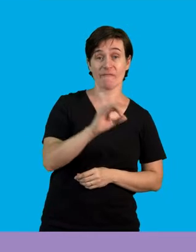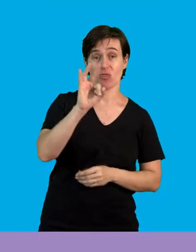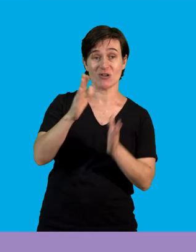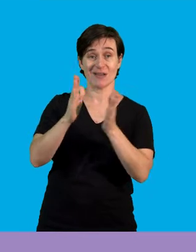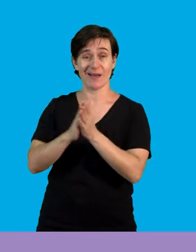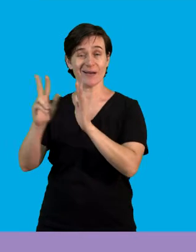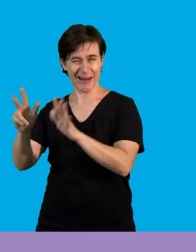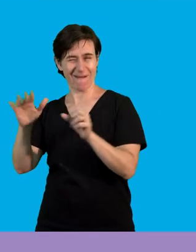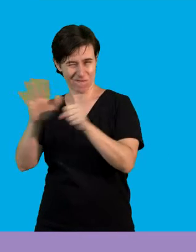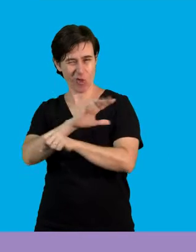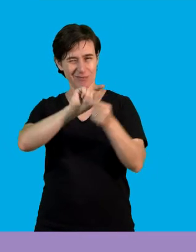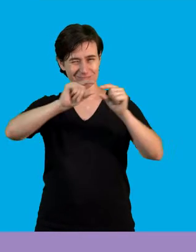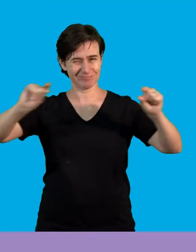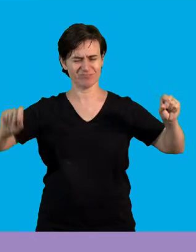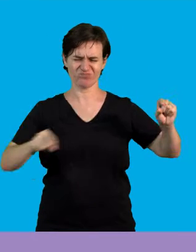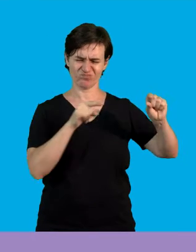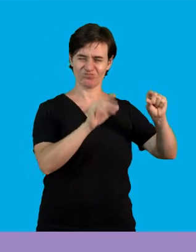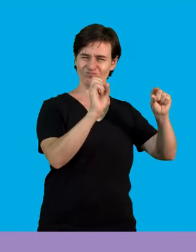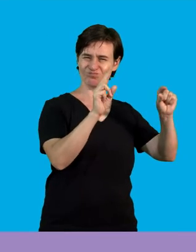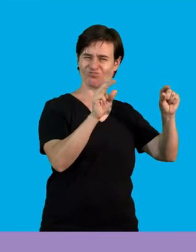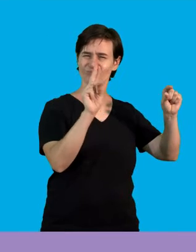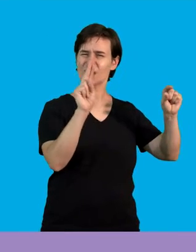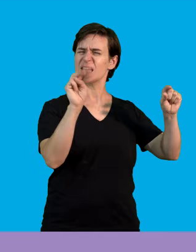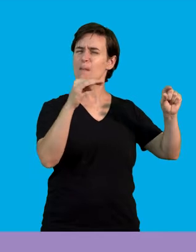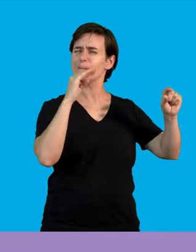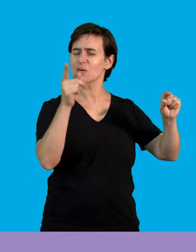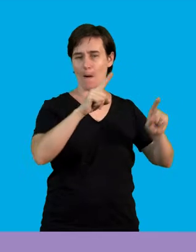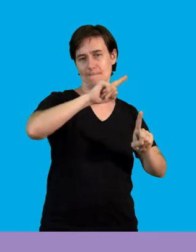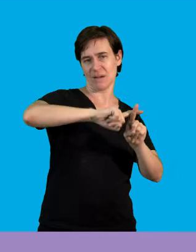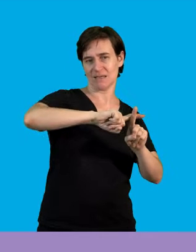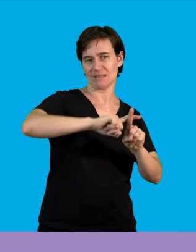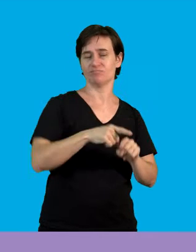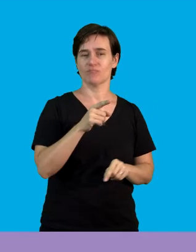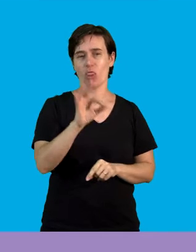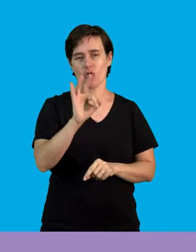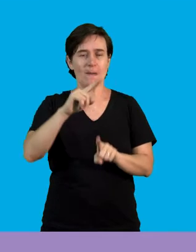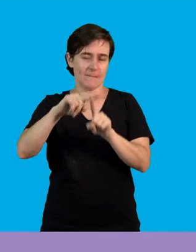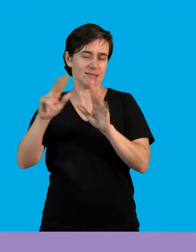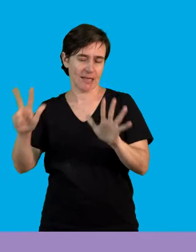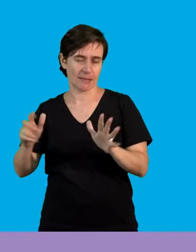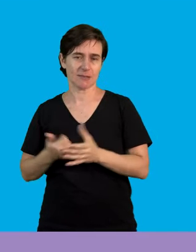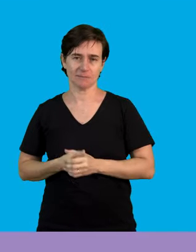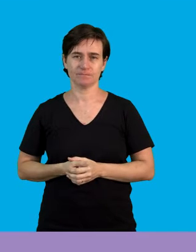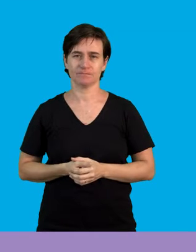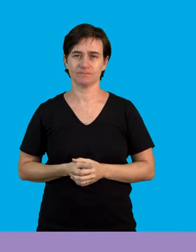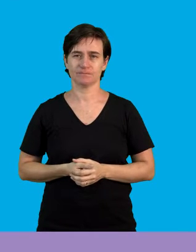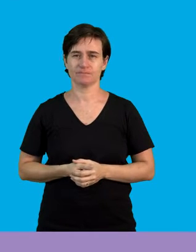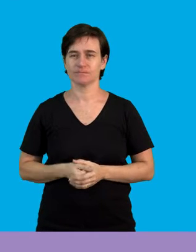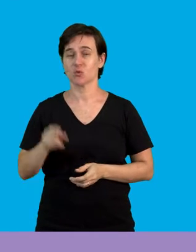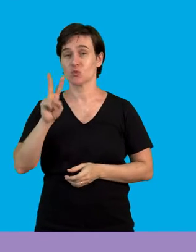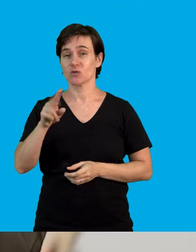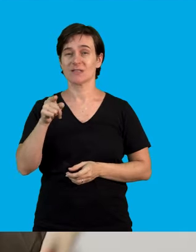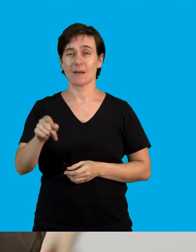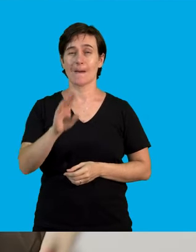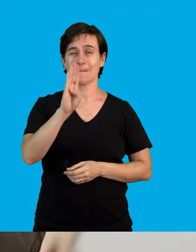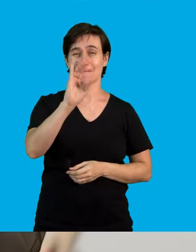remember sum is representing the addition sign and then 3 plus 8. This is a